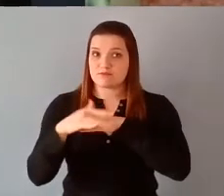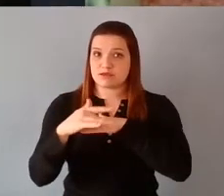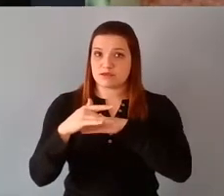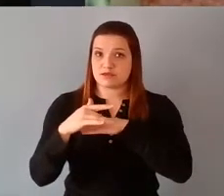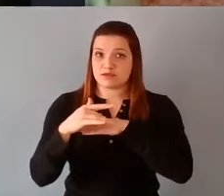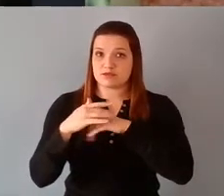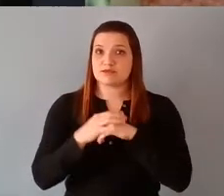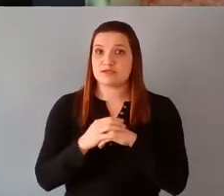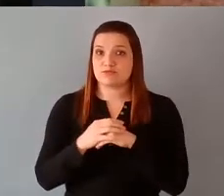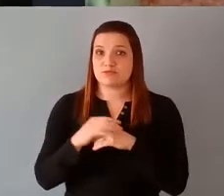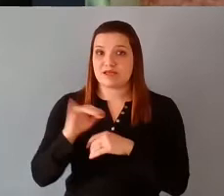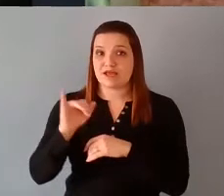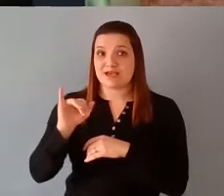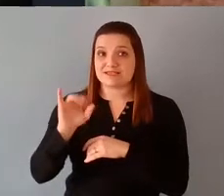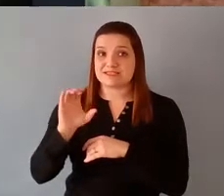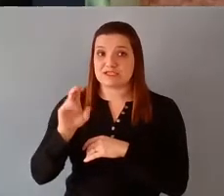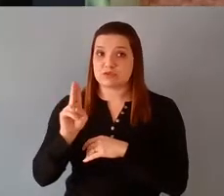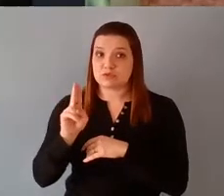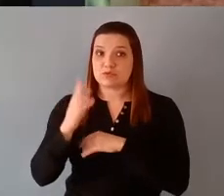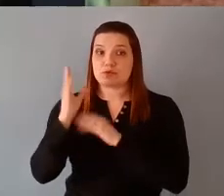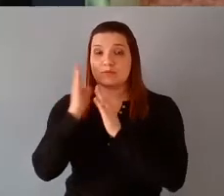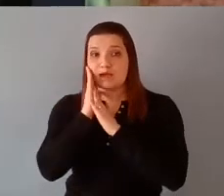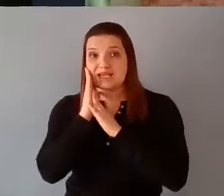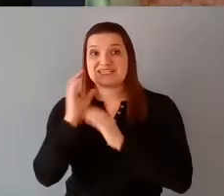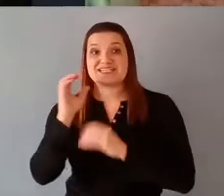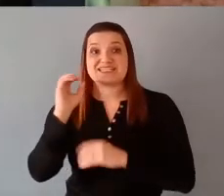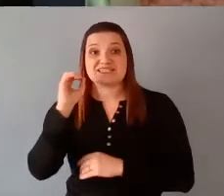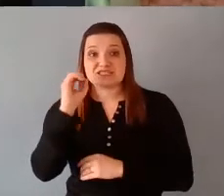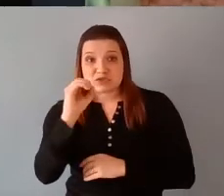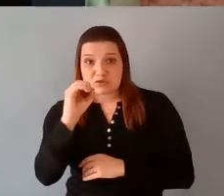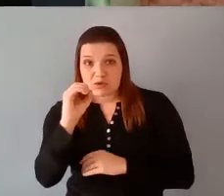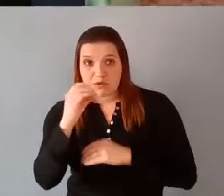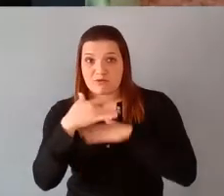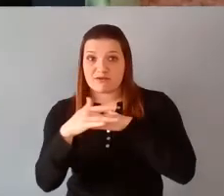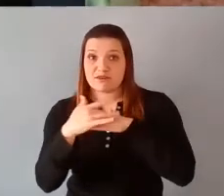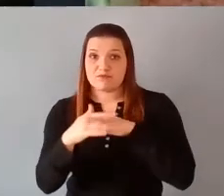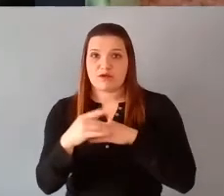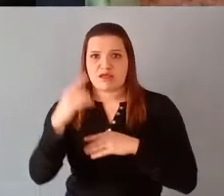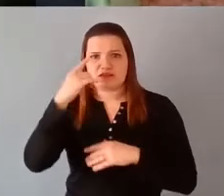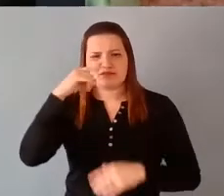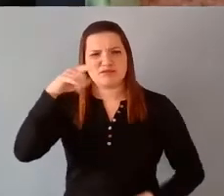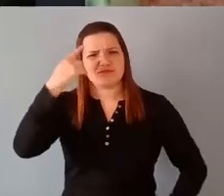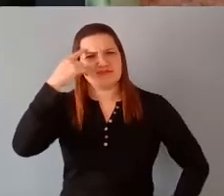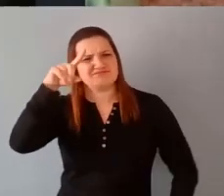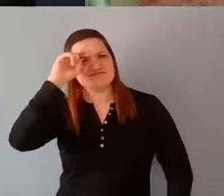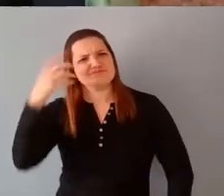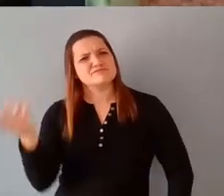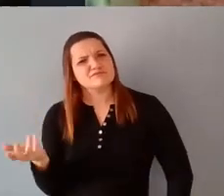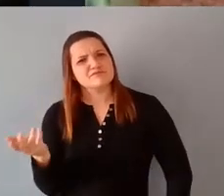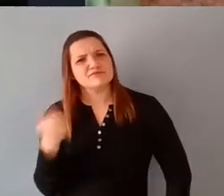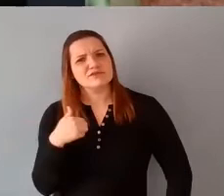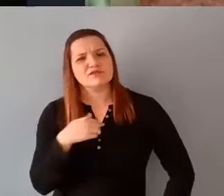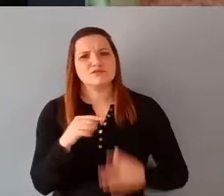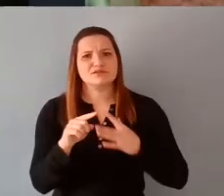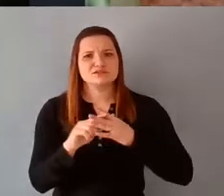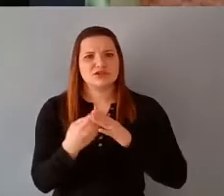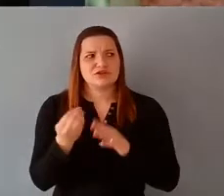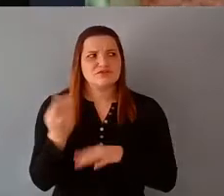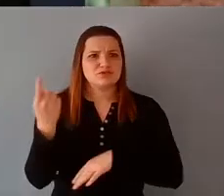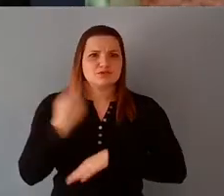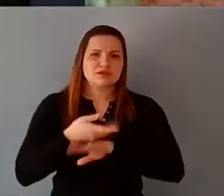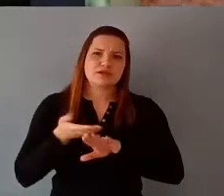ICU beds, which I think is puzzling to some people, because we've actually started just a few days ago, including